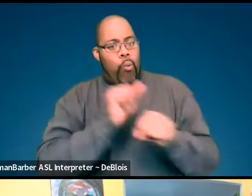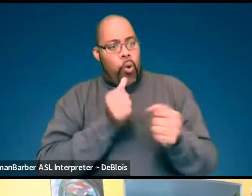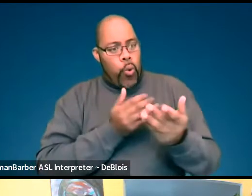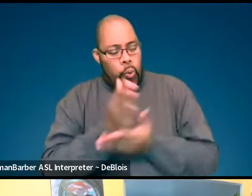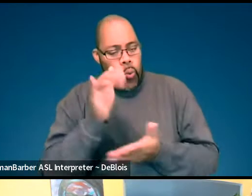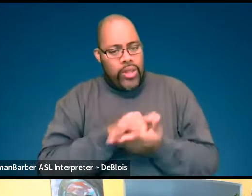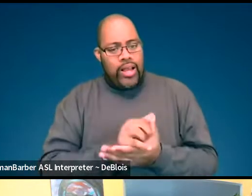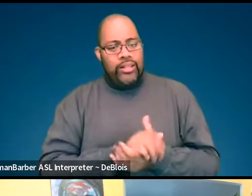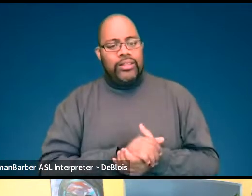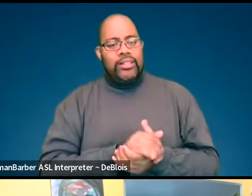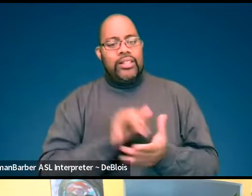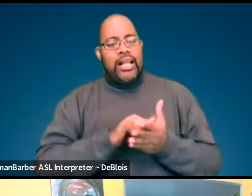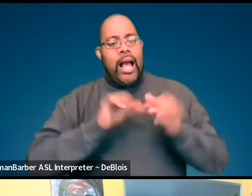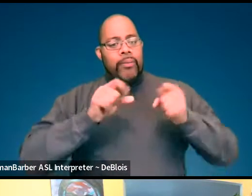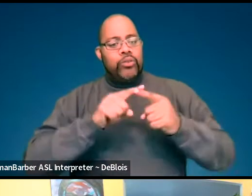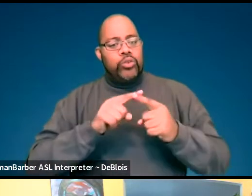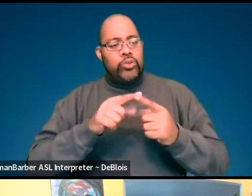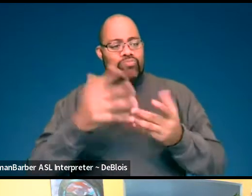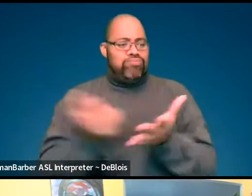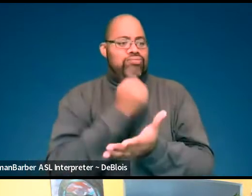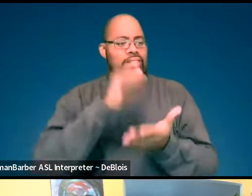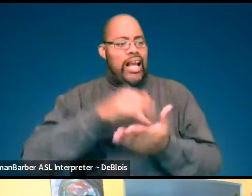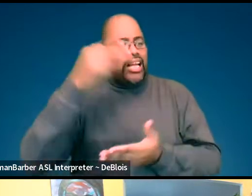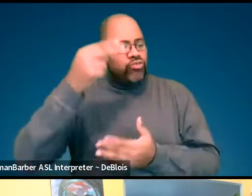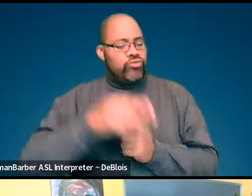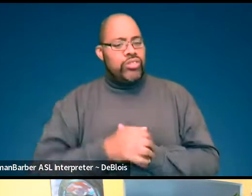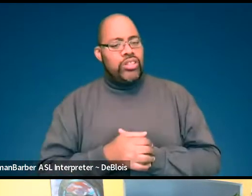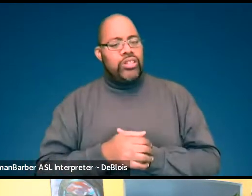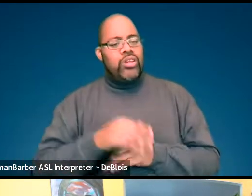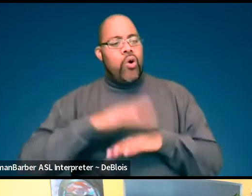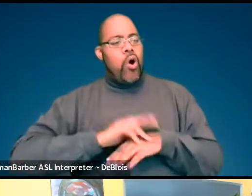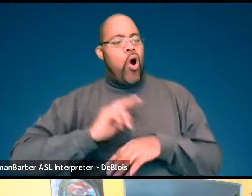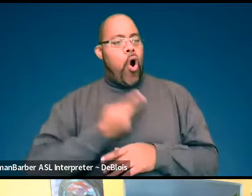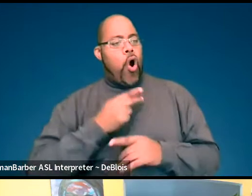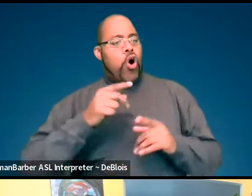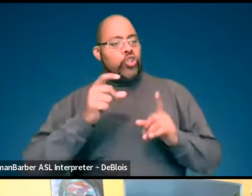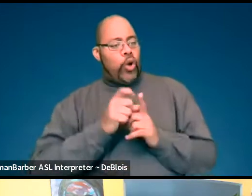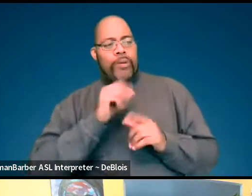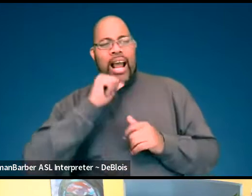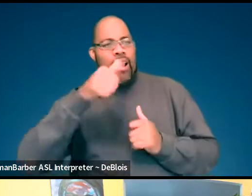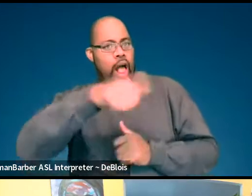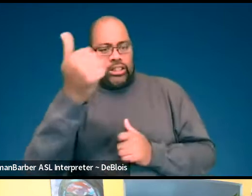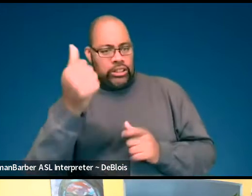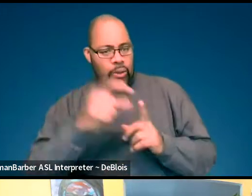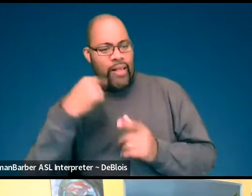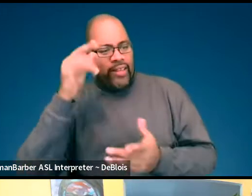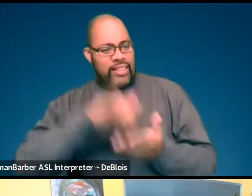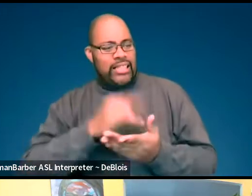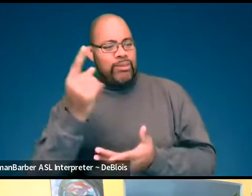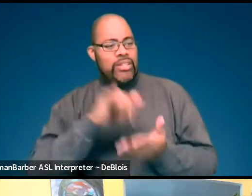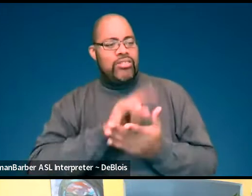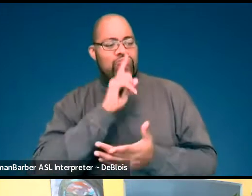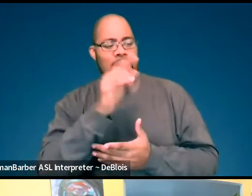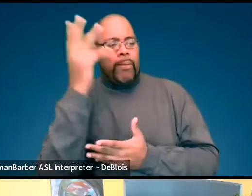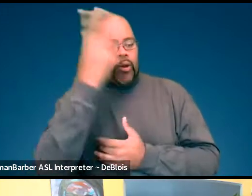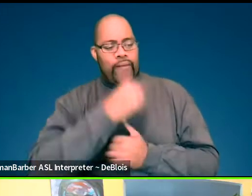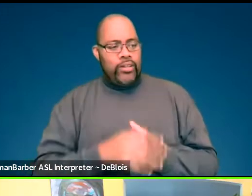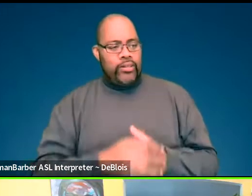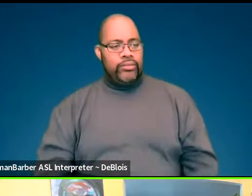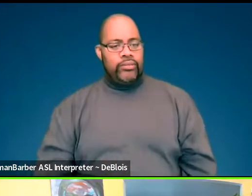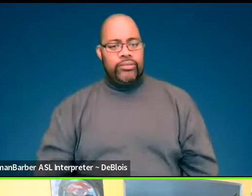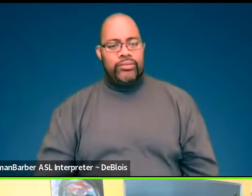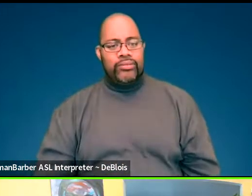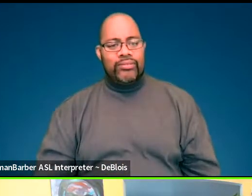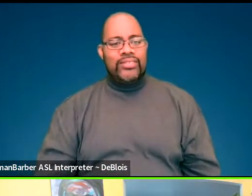And we're sort of able to reclaim that history a little bit on our terms, not on anybody else's. I think that's something that's really beautiful.